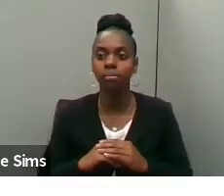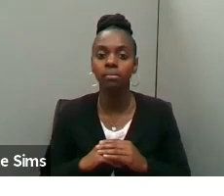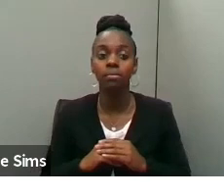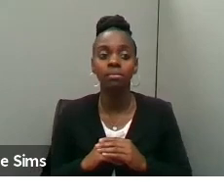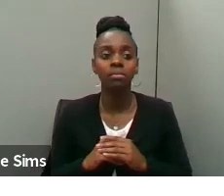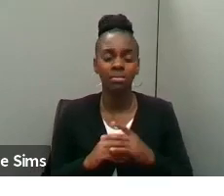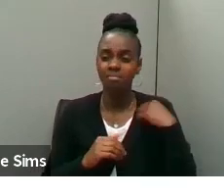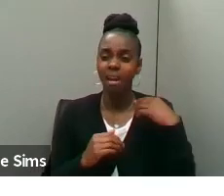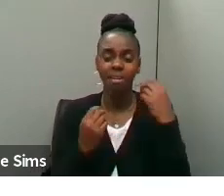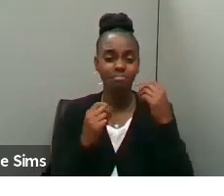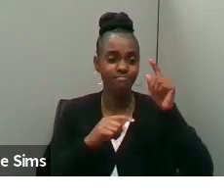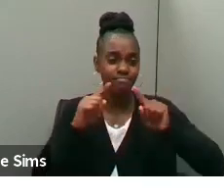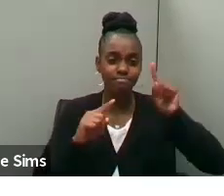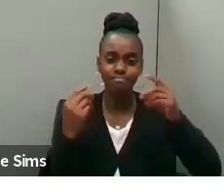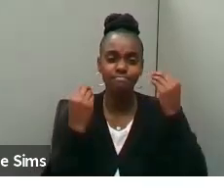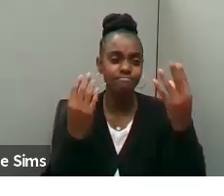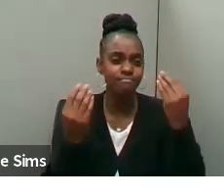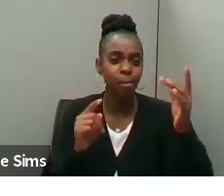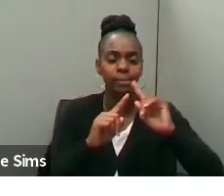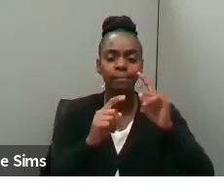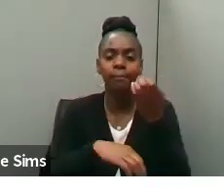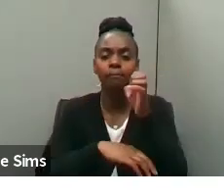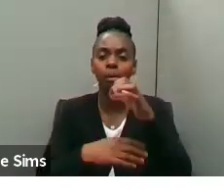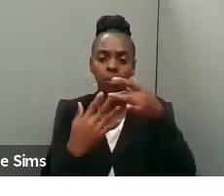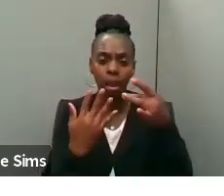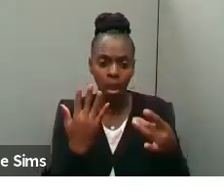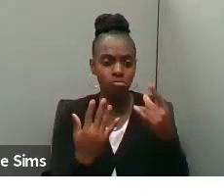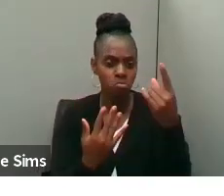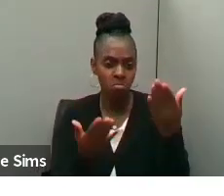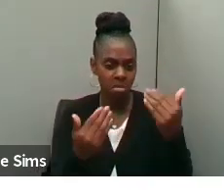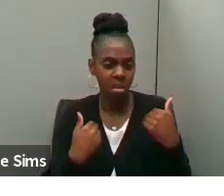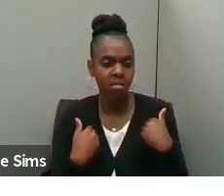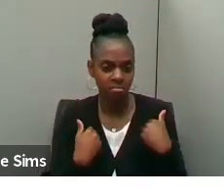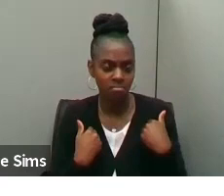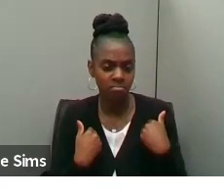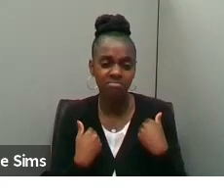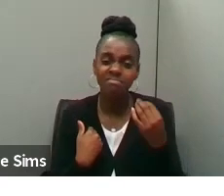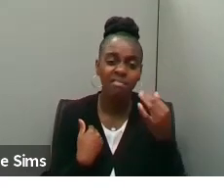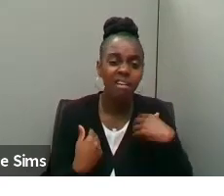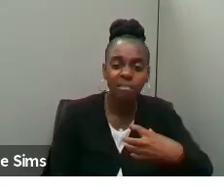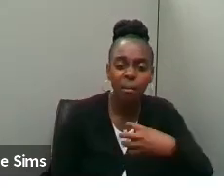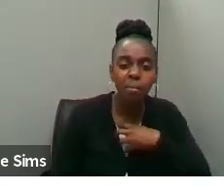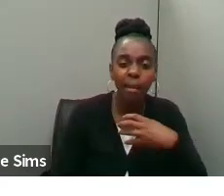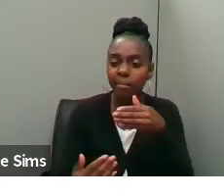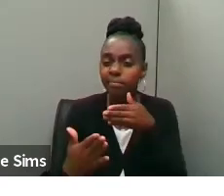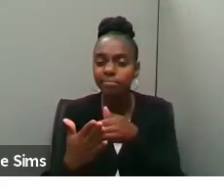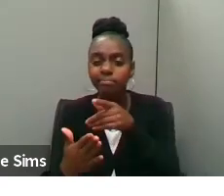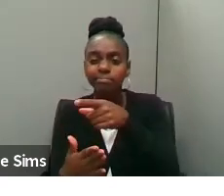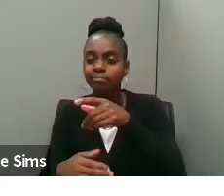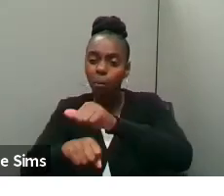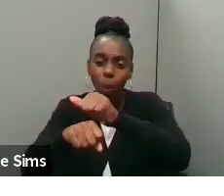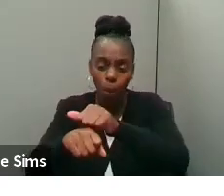There are multiple enforcement options that one may have if they have a complaint against their